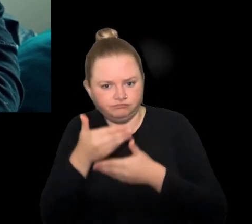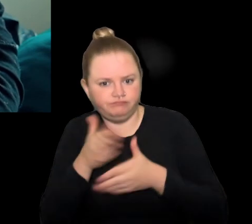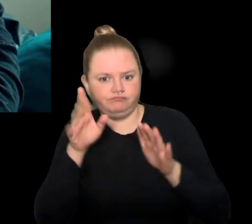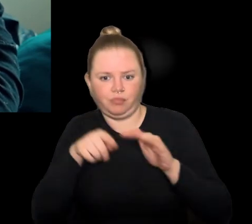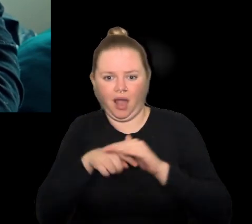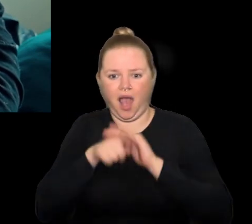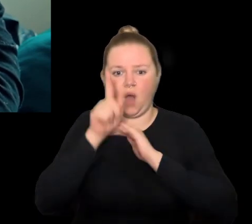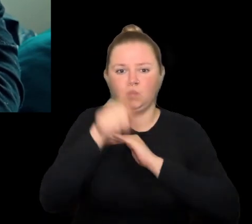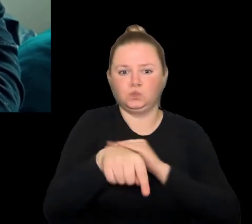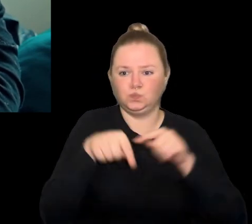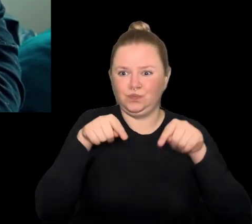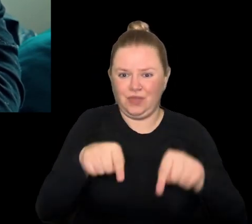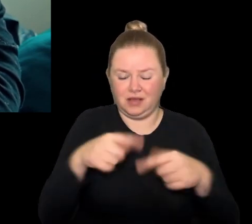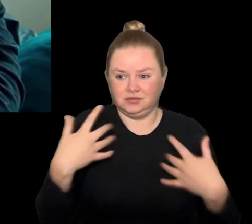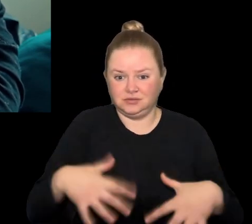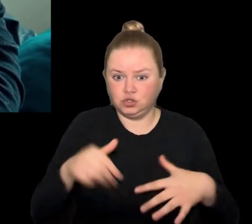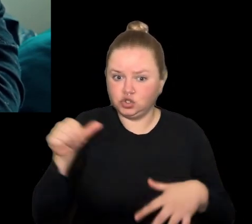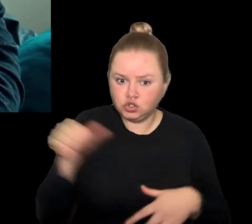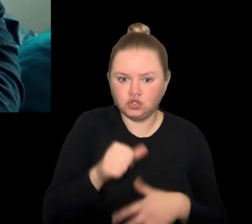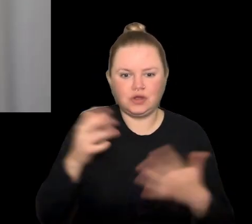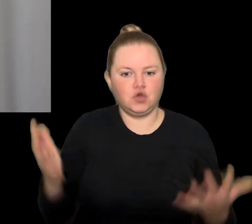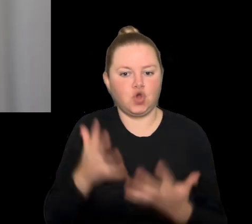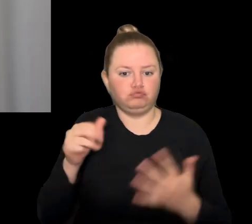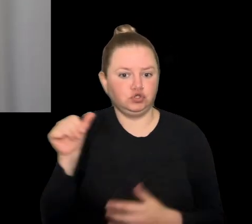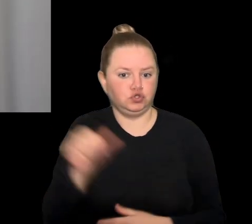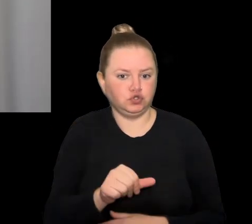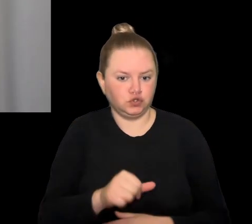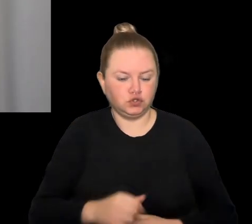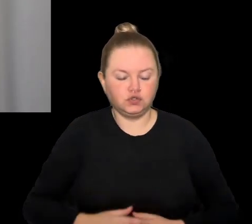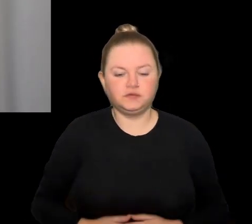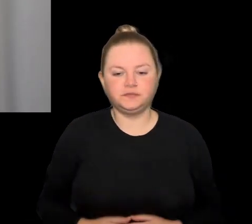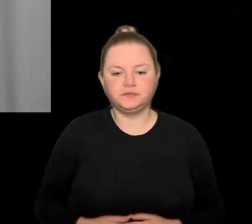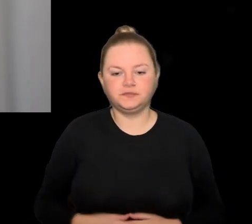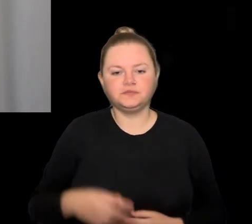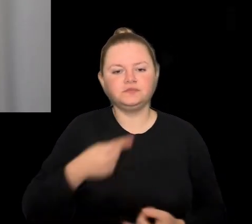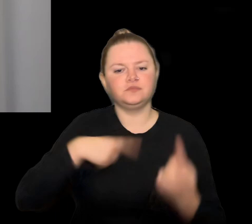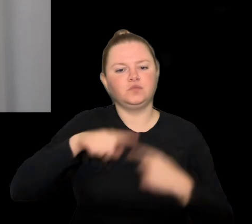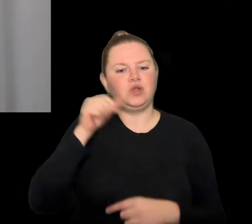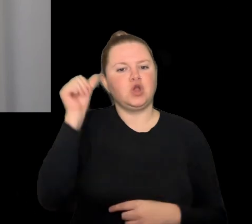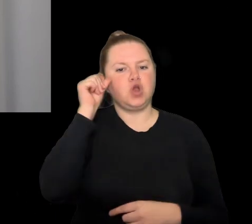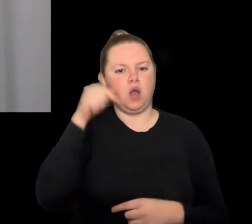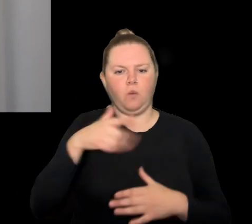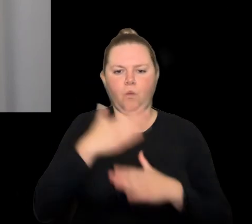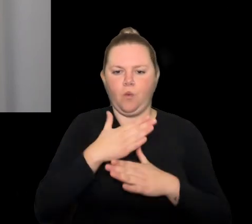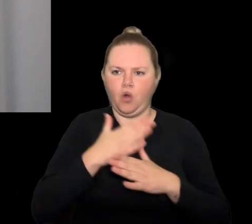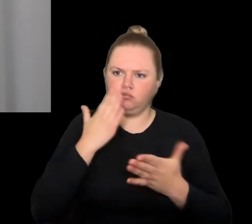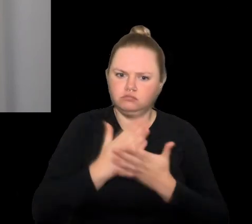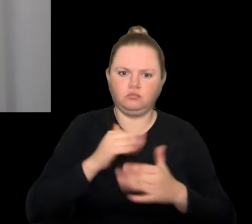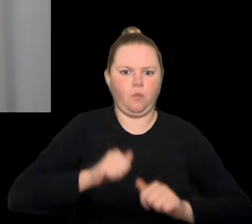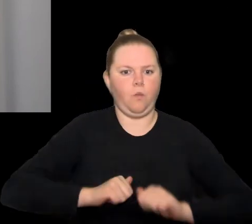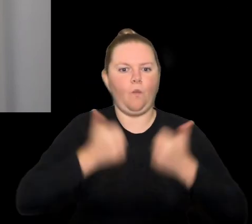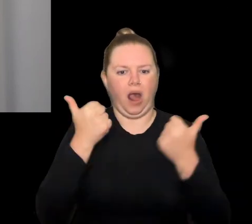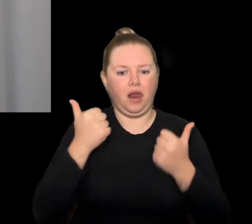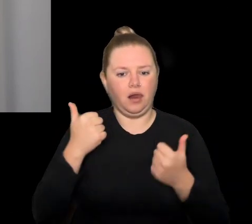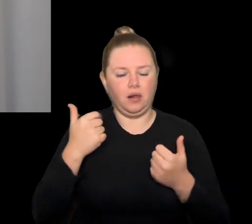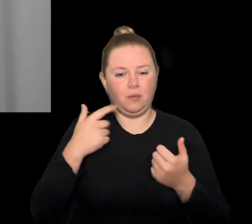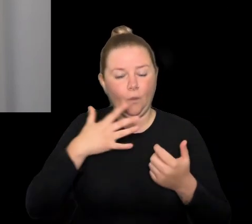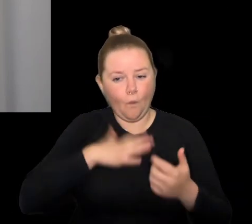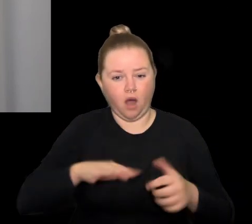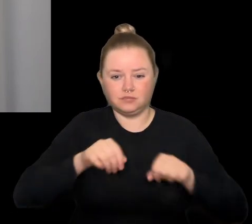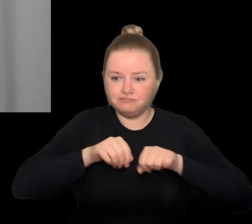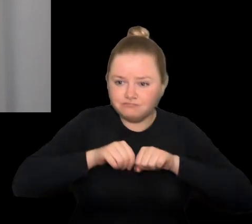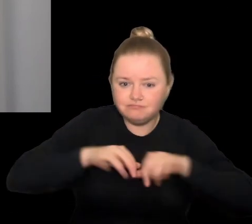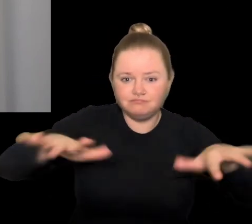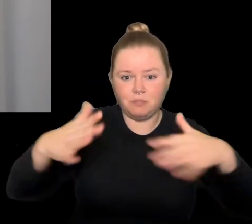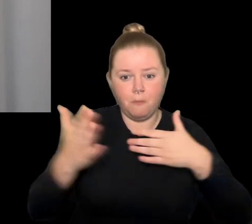them. And and that's something should be encouraged. We know that this has worked really, really well. If we could reach even more young